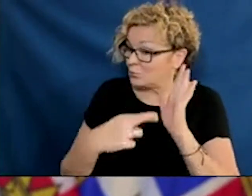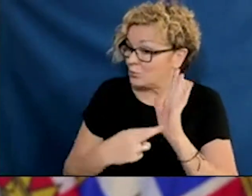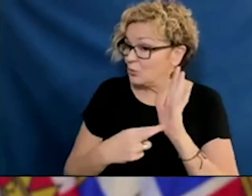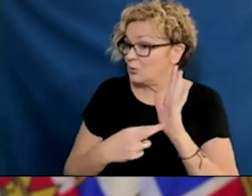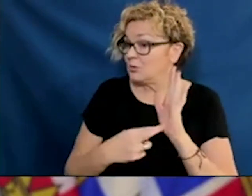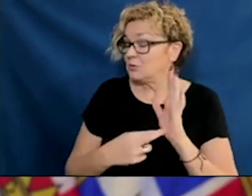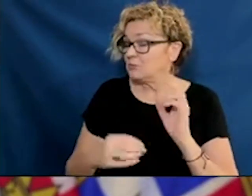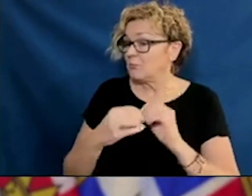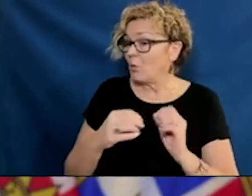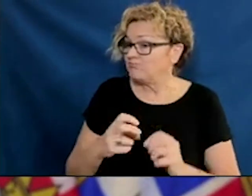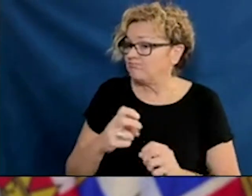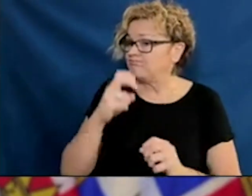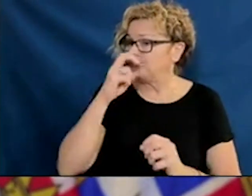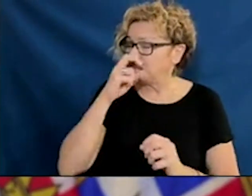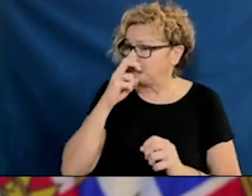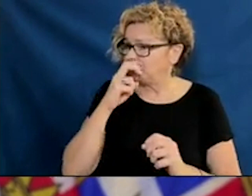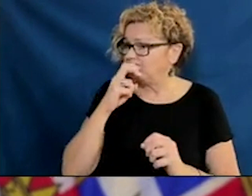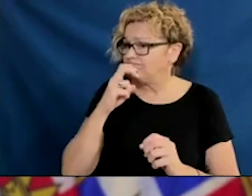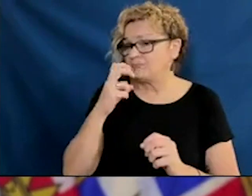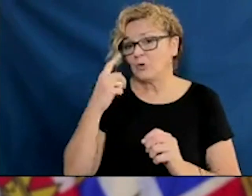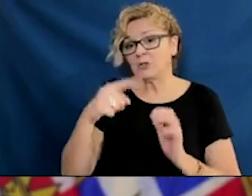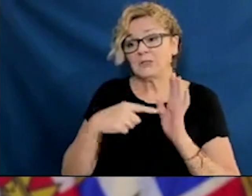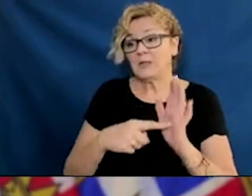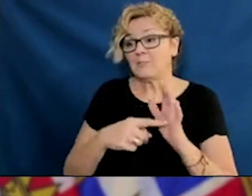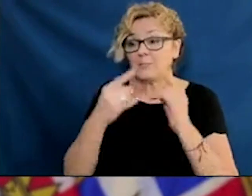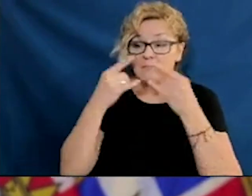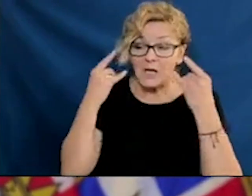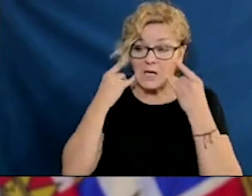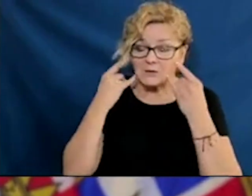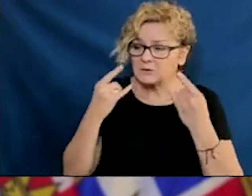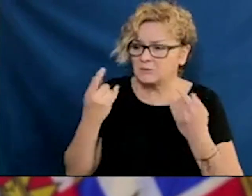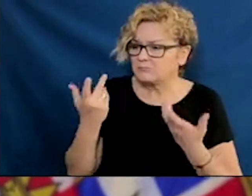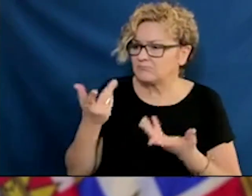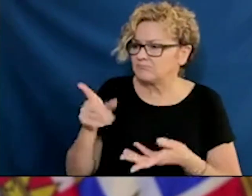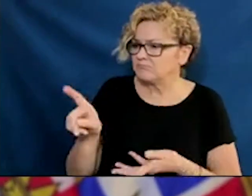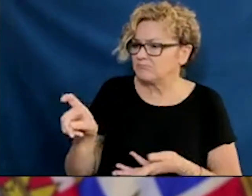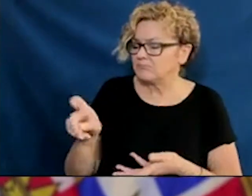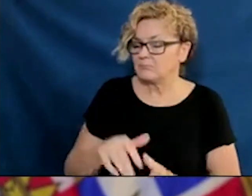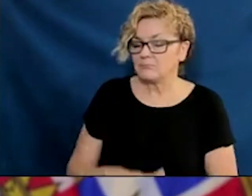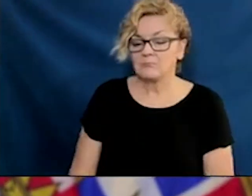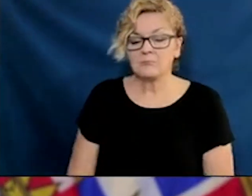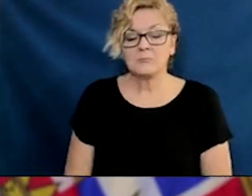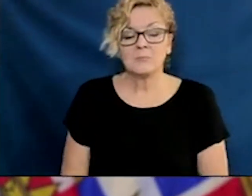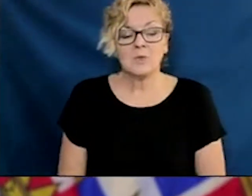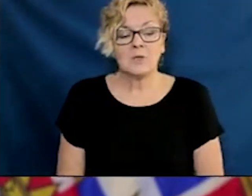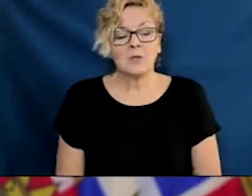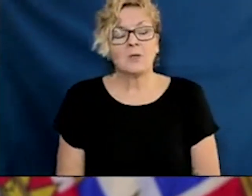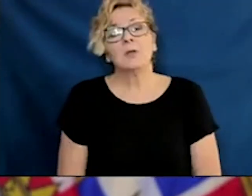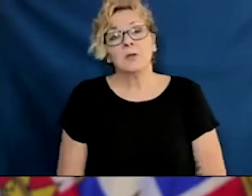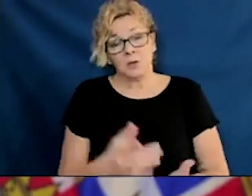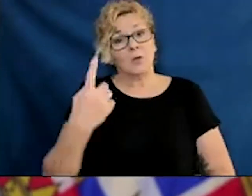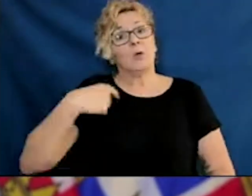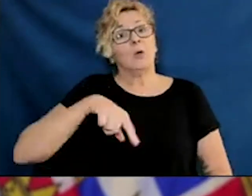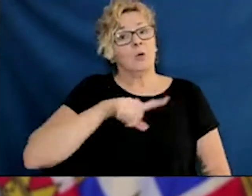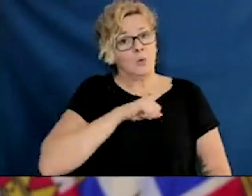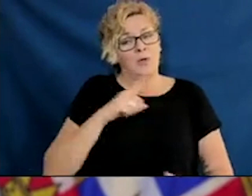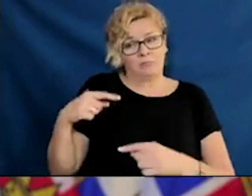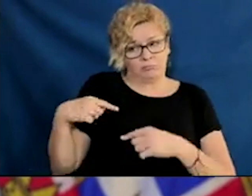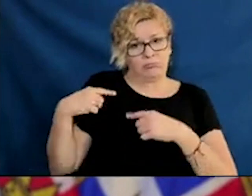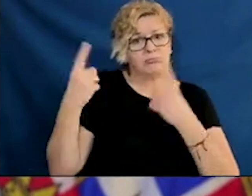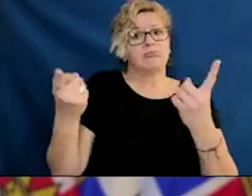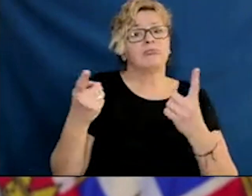Yeah, so we have been, as you know, doing surveillance for these variants of concern for some time, and we've been